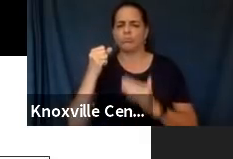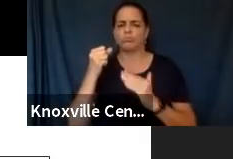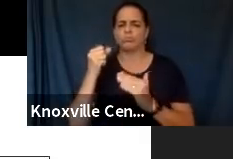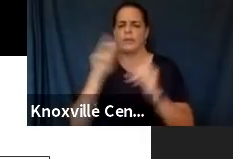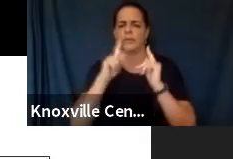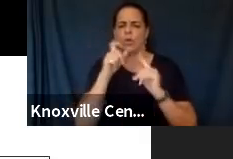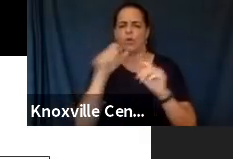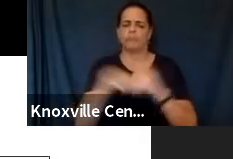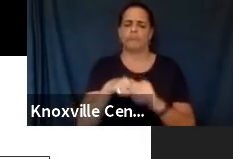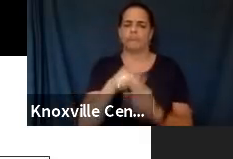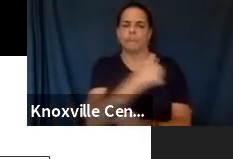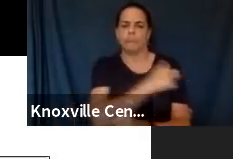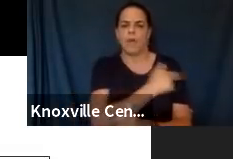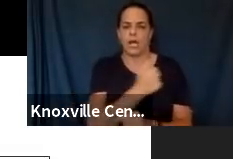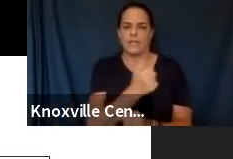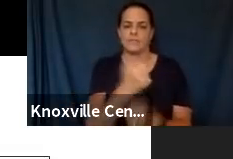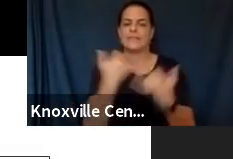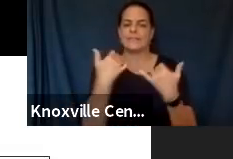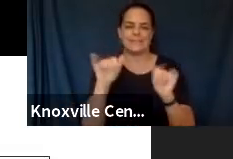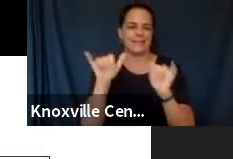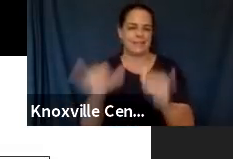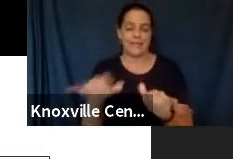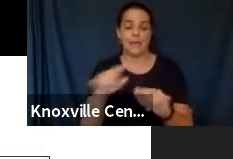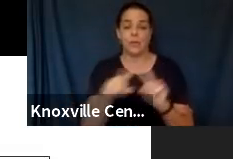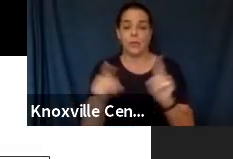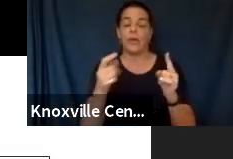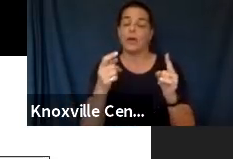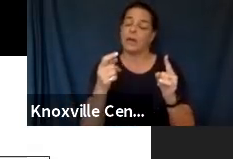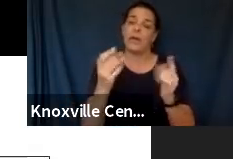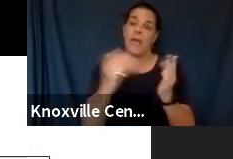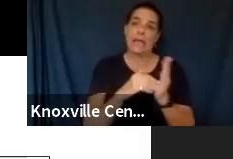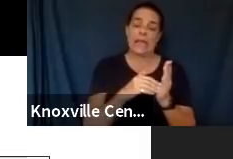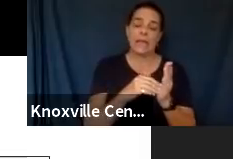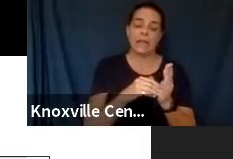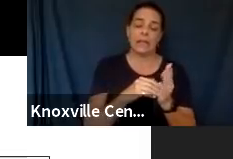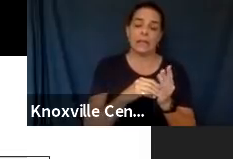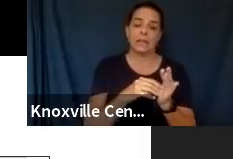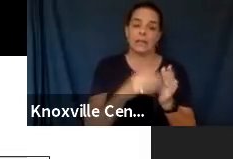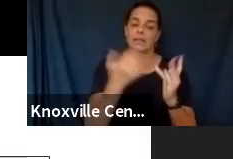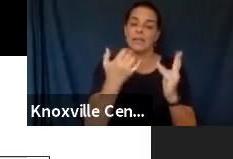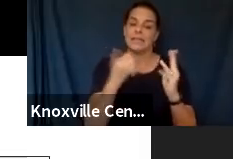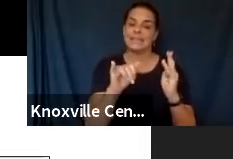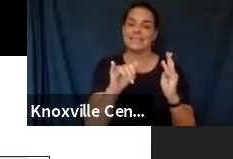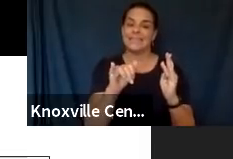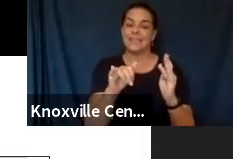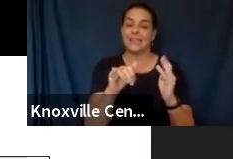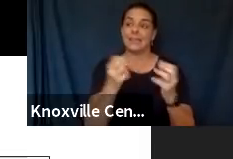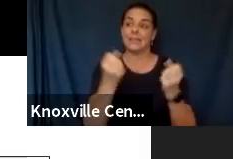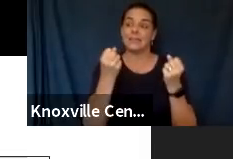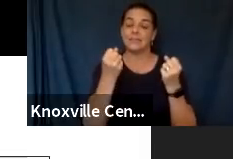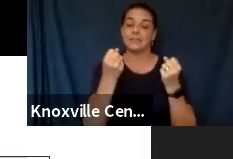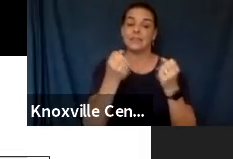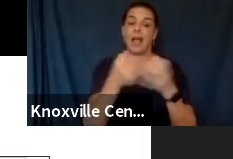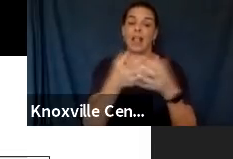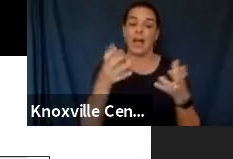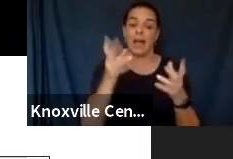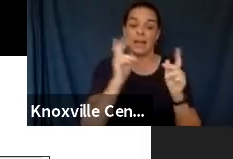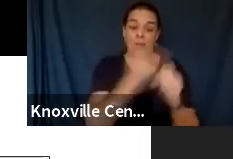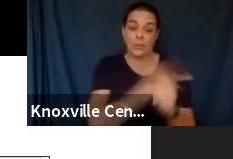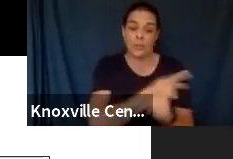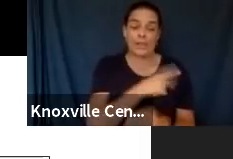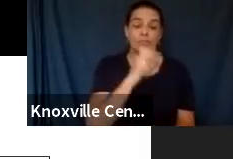end up hospitalized remains, although again, still significant patients in their 20s, 30s, and 40s